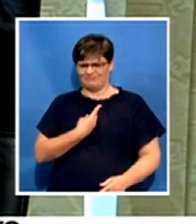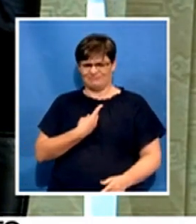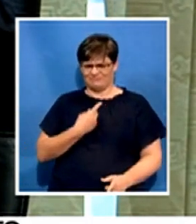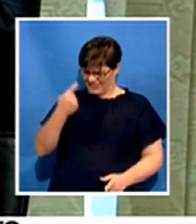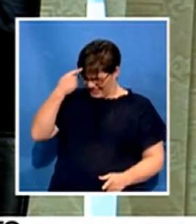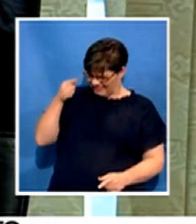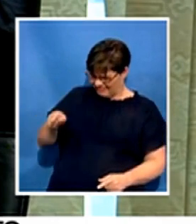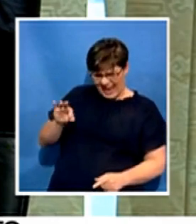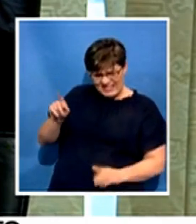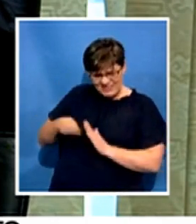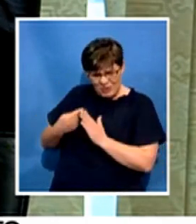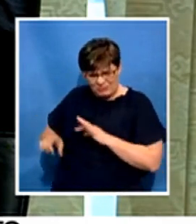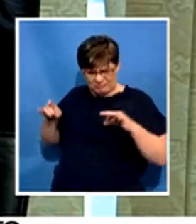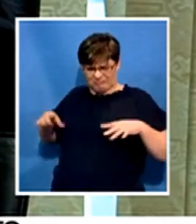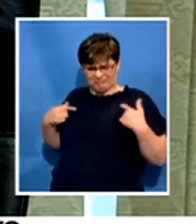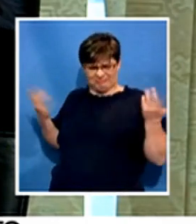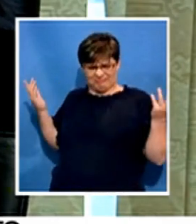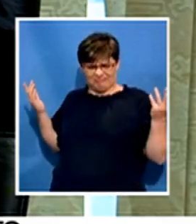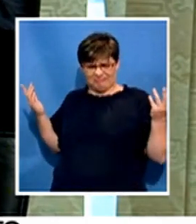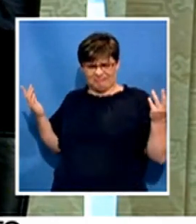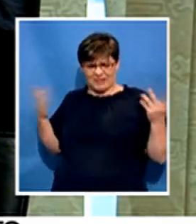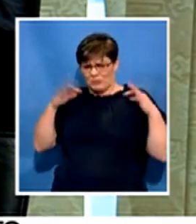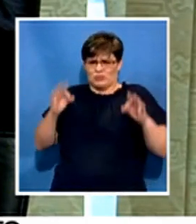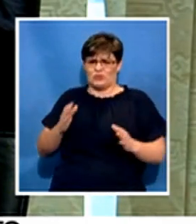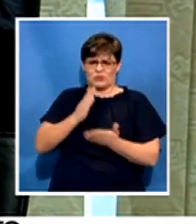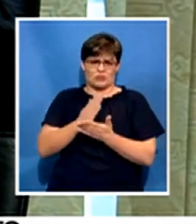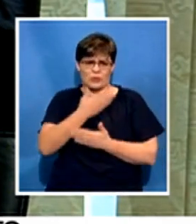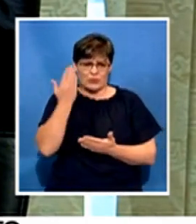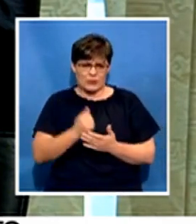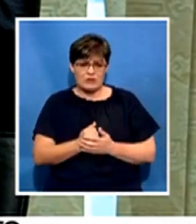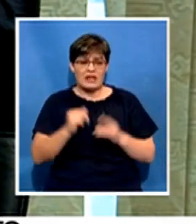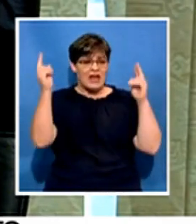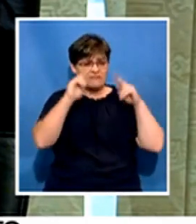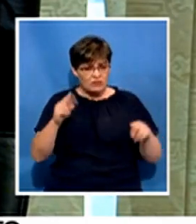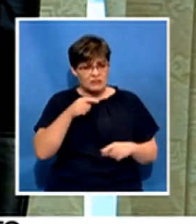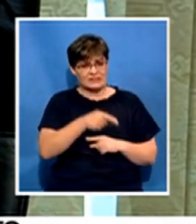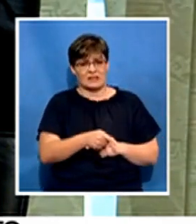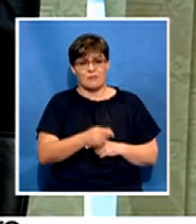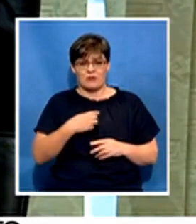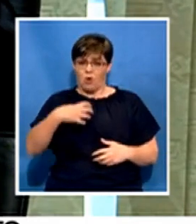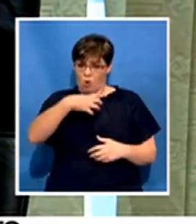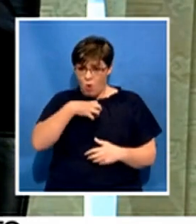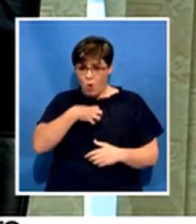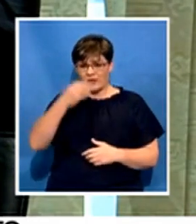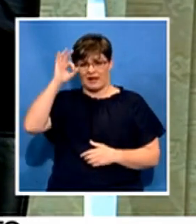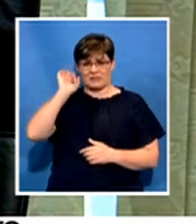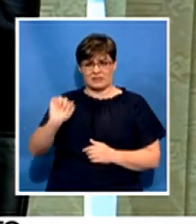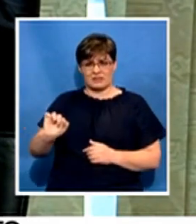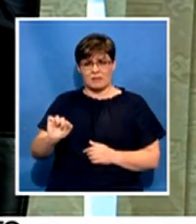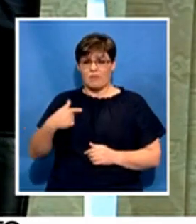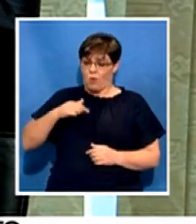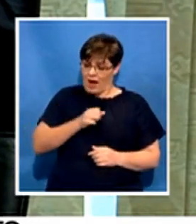Respecting the decision that exists in the Federation, but when your own government that you want to put in power is the one that has